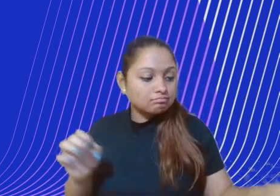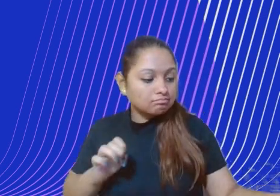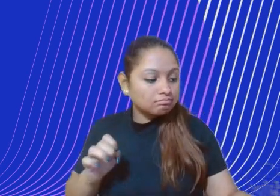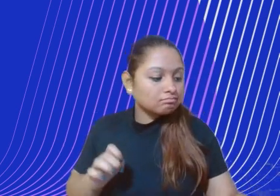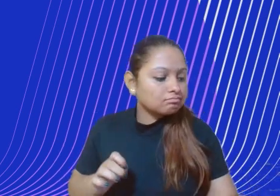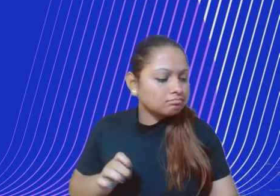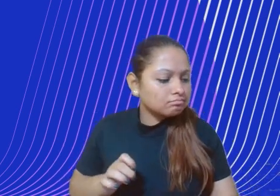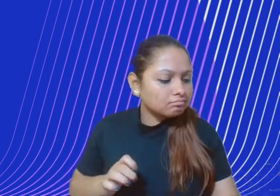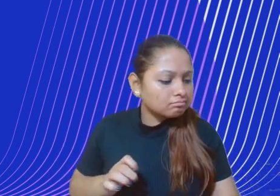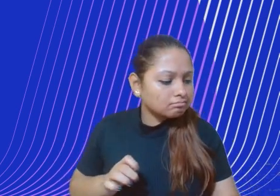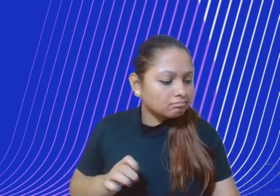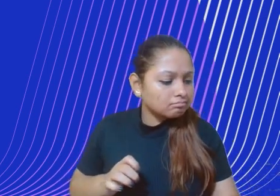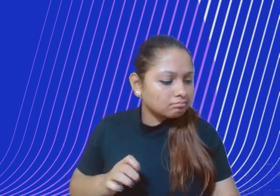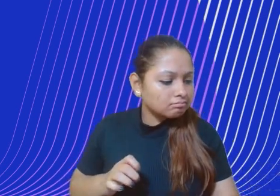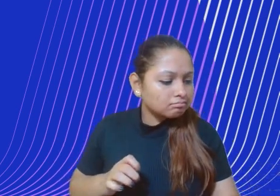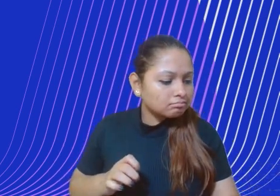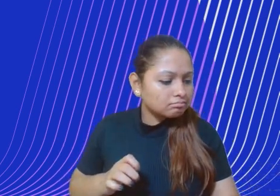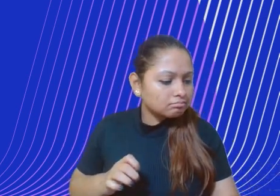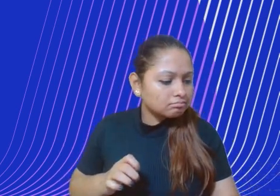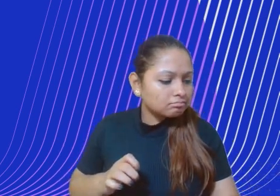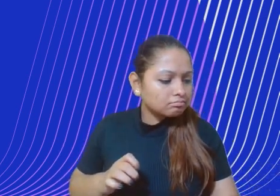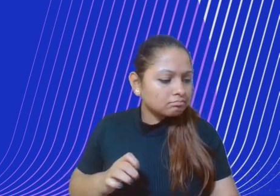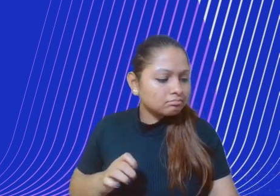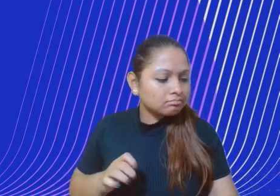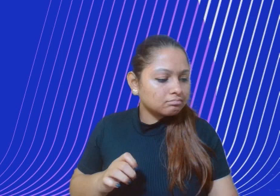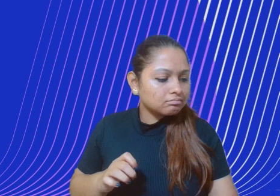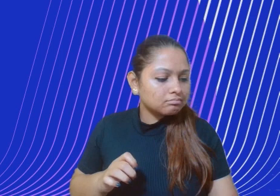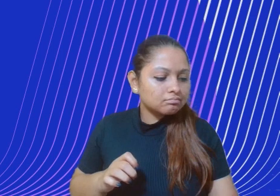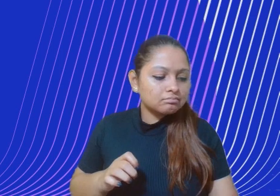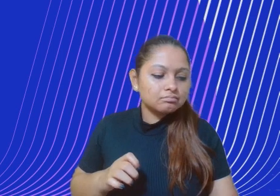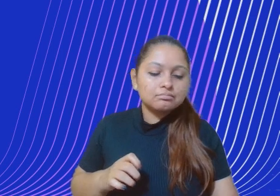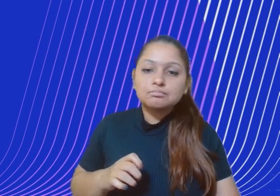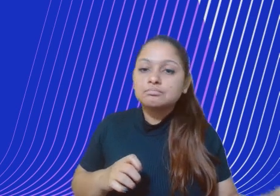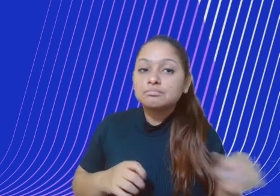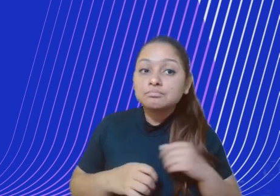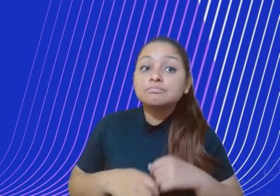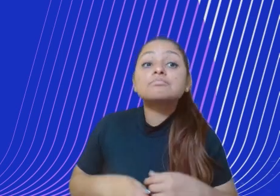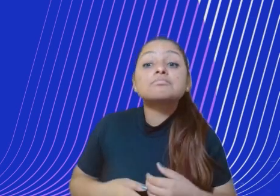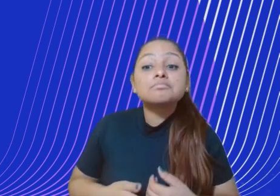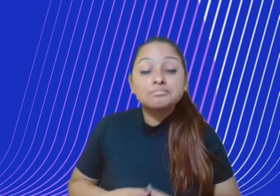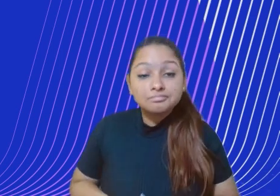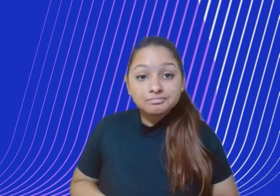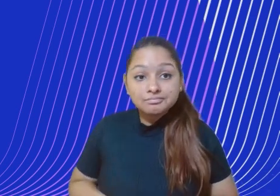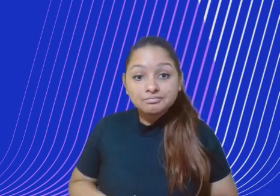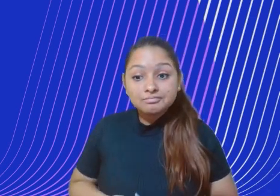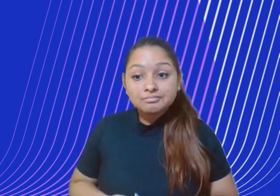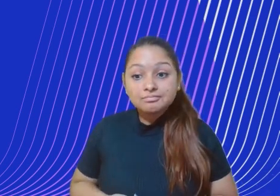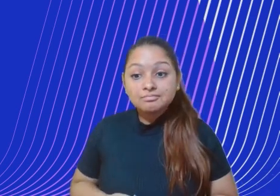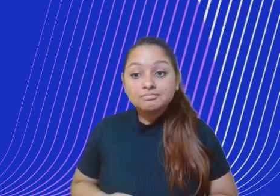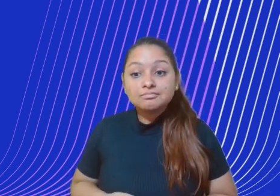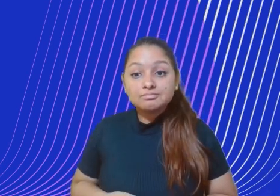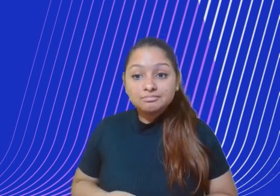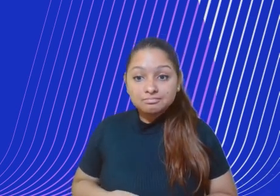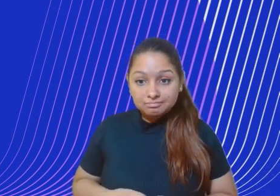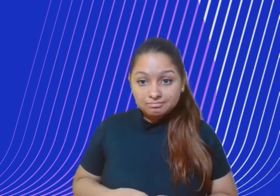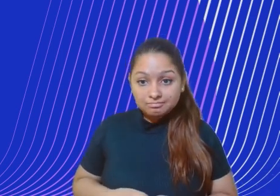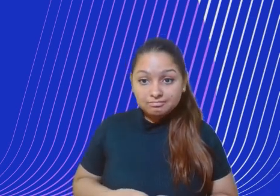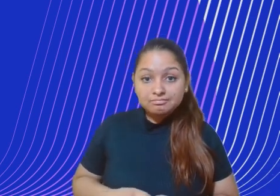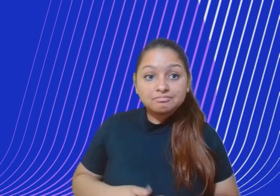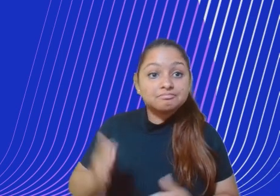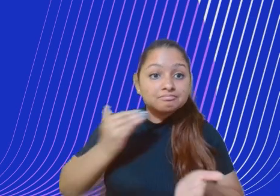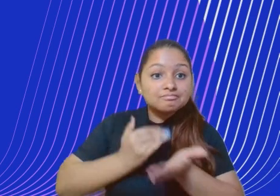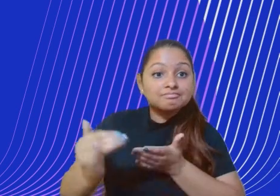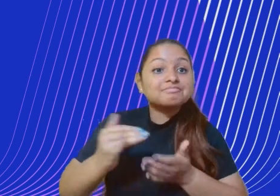final result, December 22nd. So we start the journey in